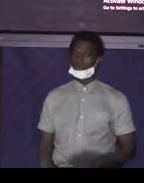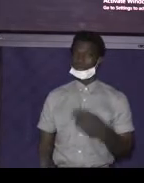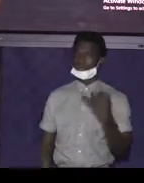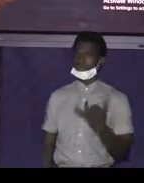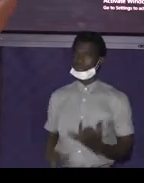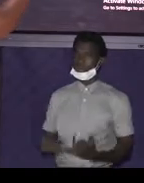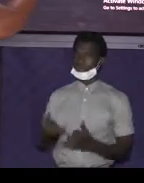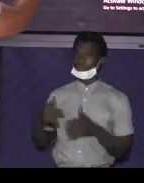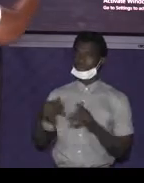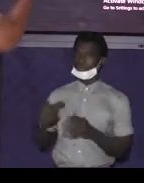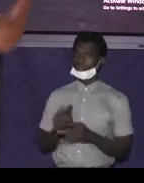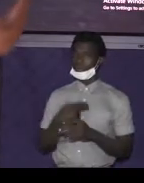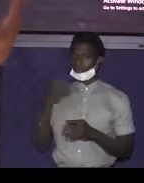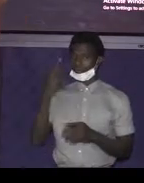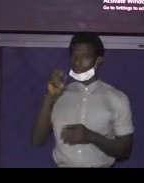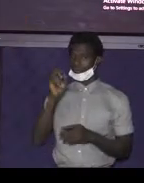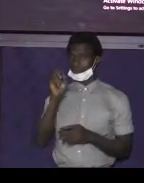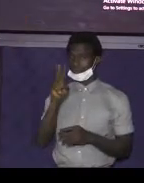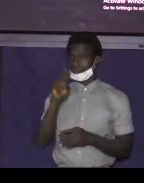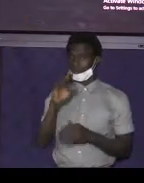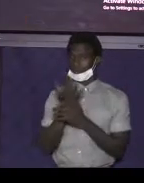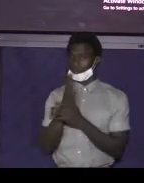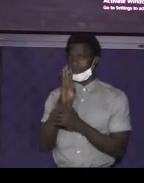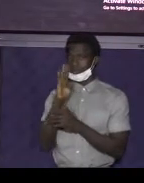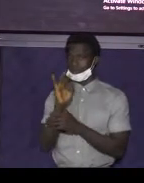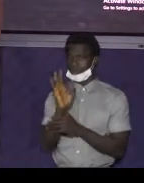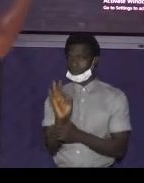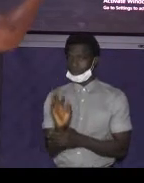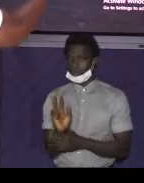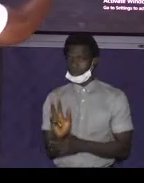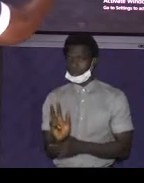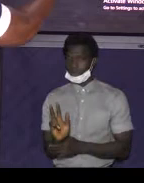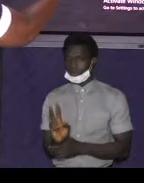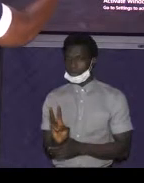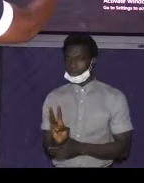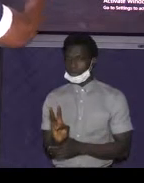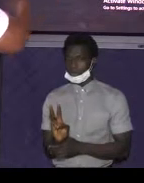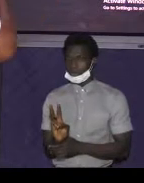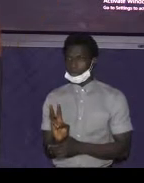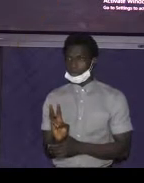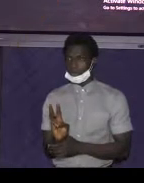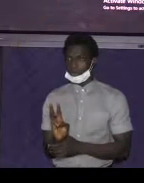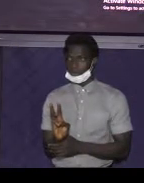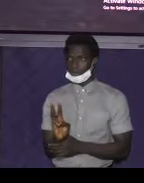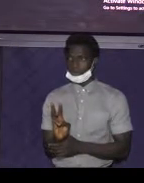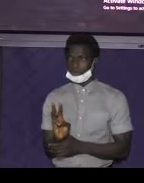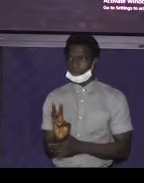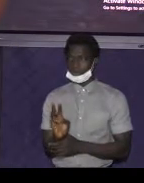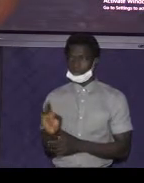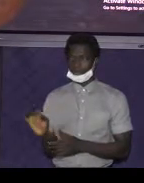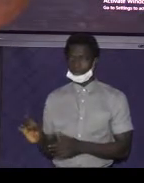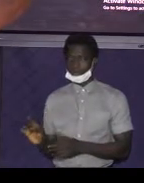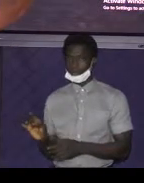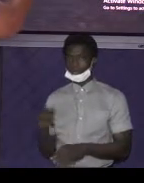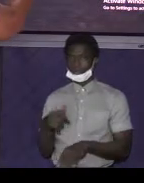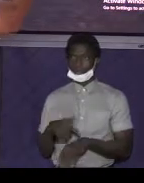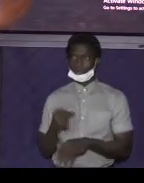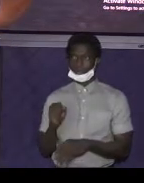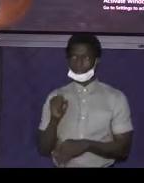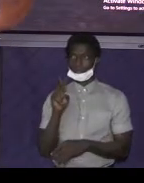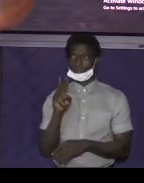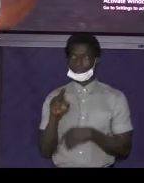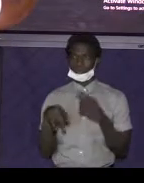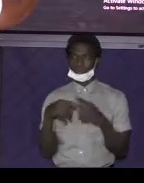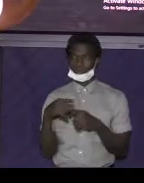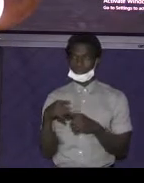Now let's see, 12 can go in 96, 12 times 8 is 96, so 12 can go 8 times. 12 goes